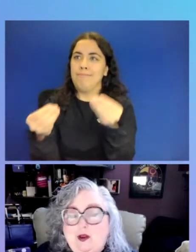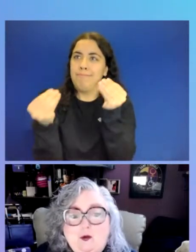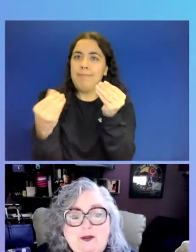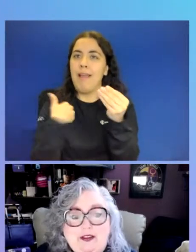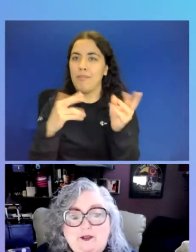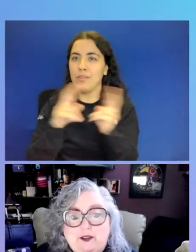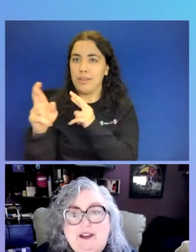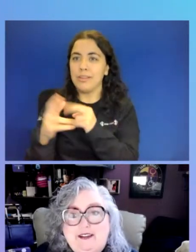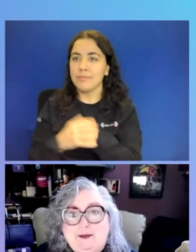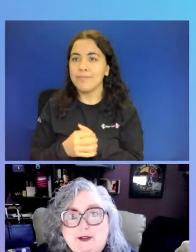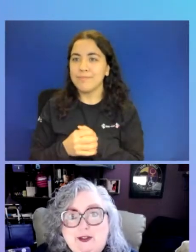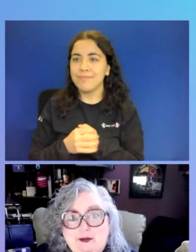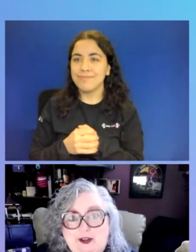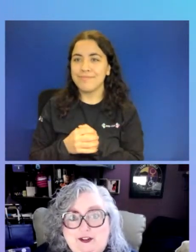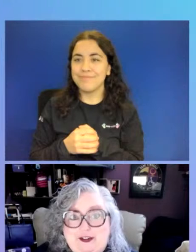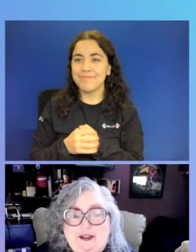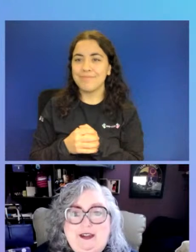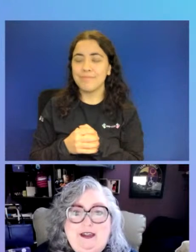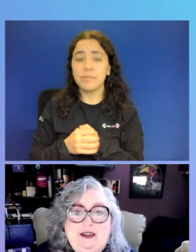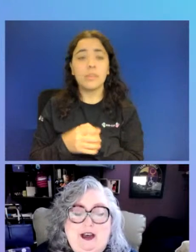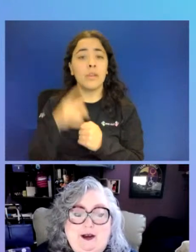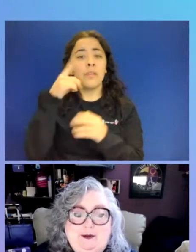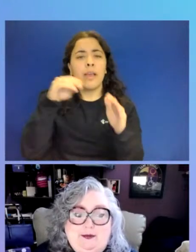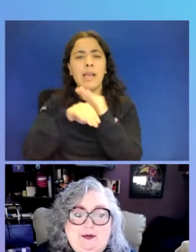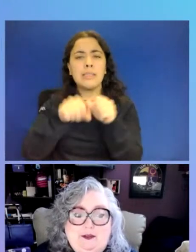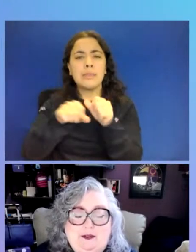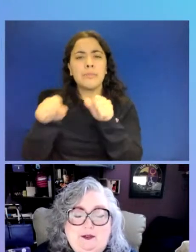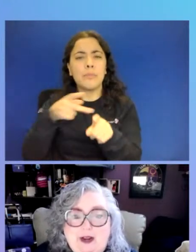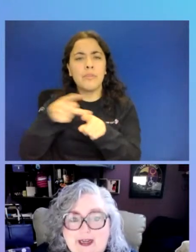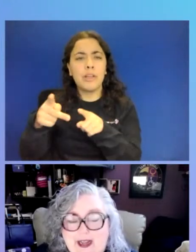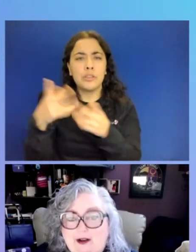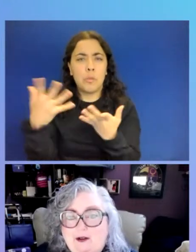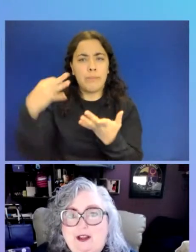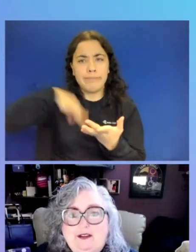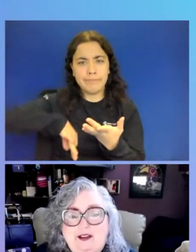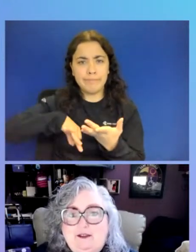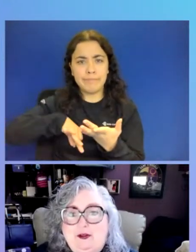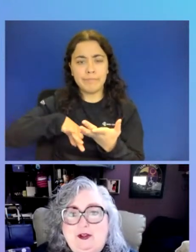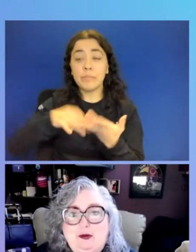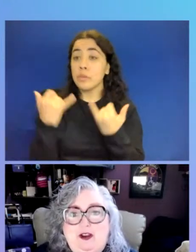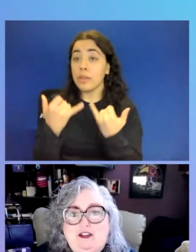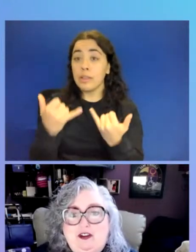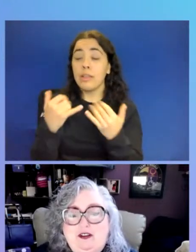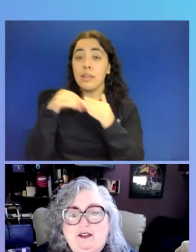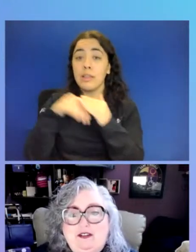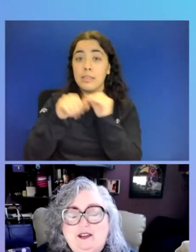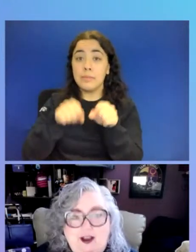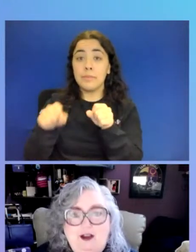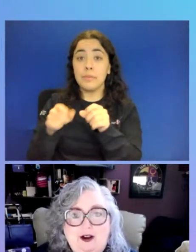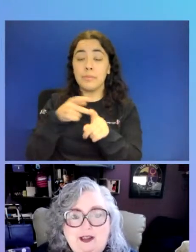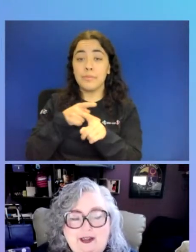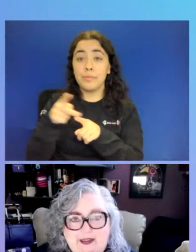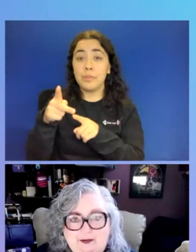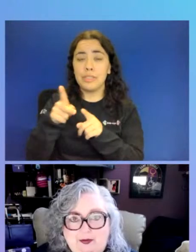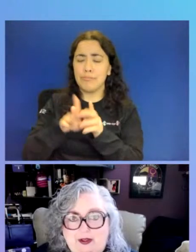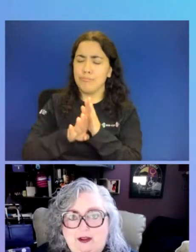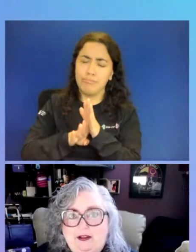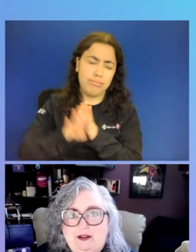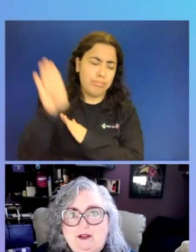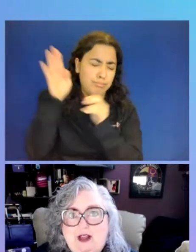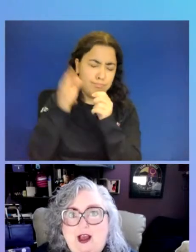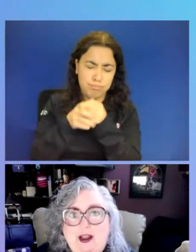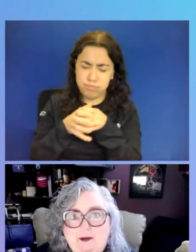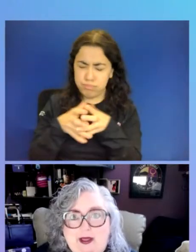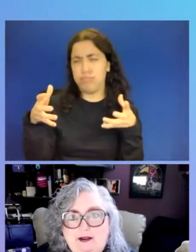So, what's in it for the accessibility profession? Right now, the accessibility profession is skyrocketing